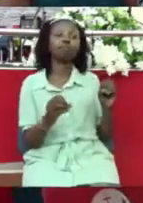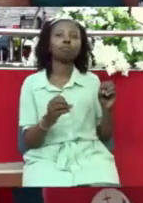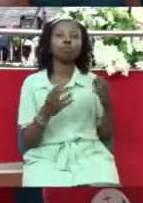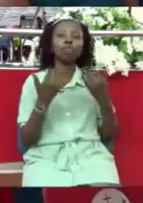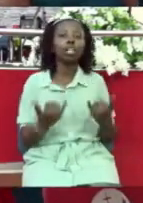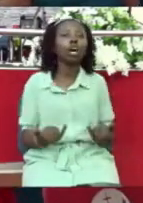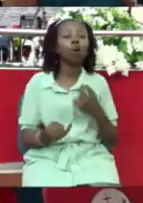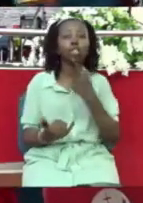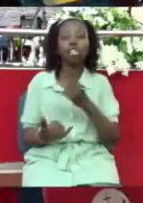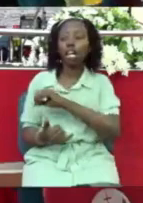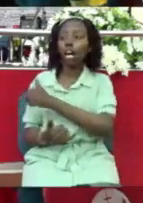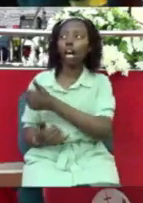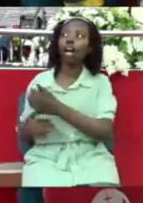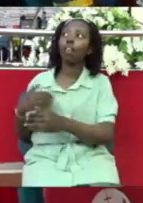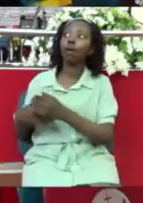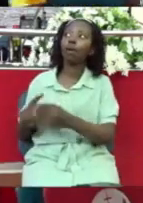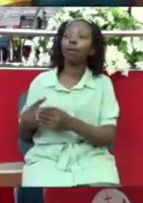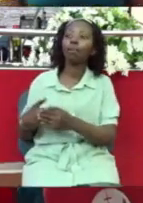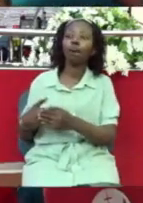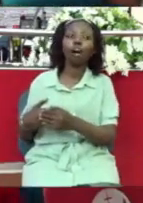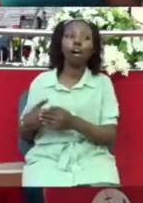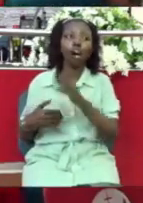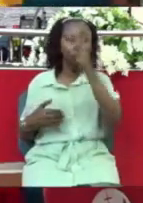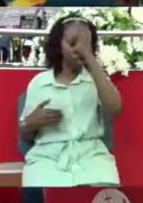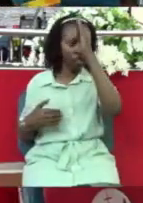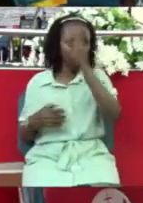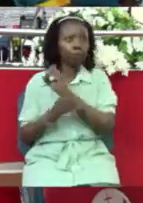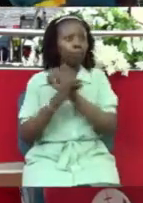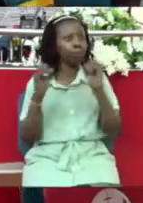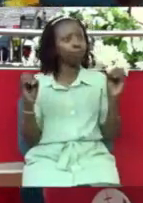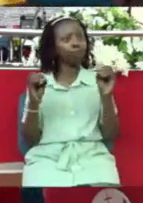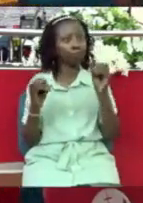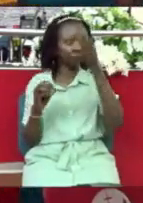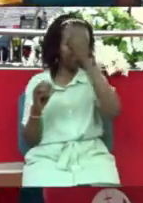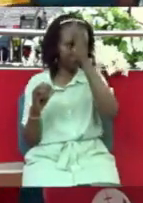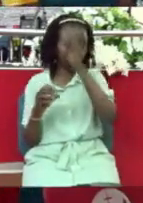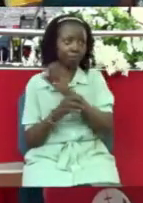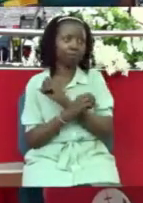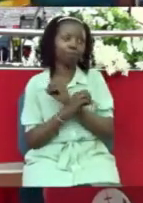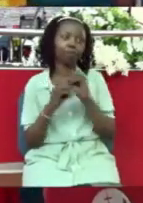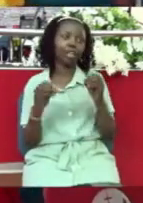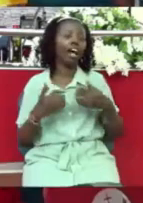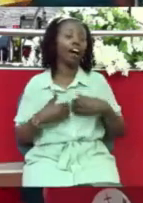tell you another one. Don't doubt. Don't doubt. Have faith in God.